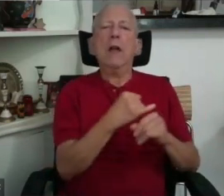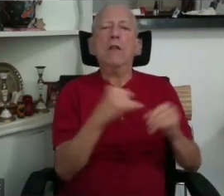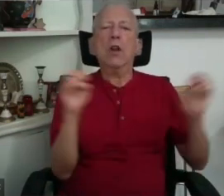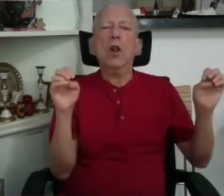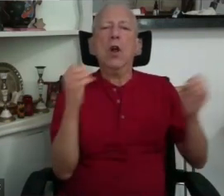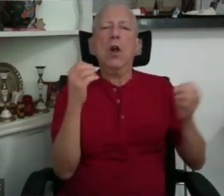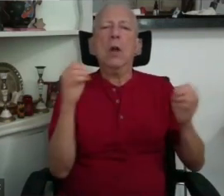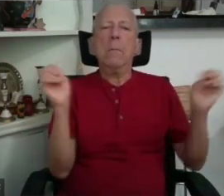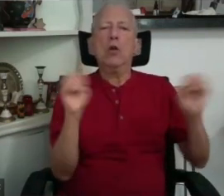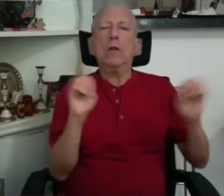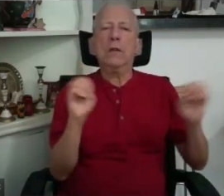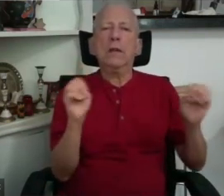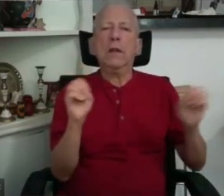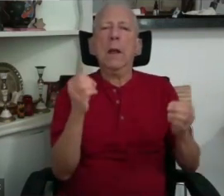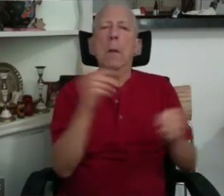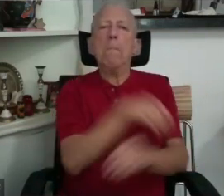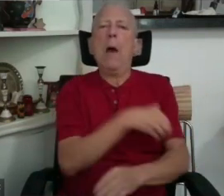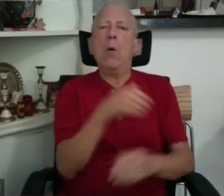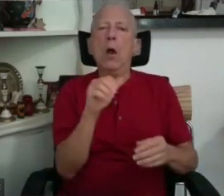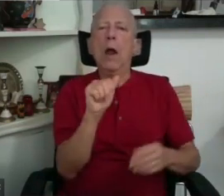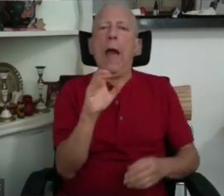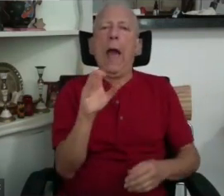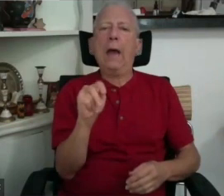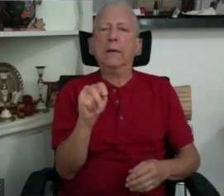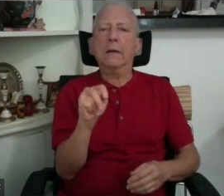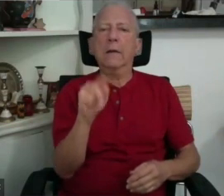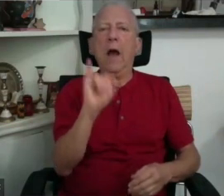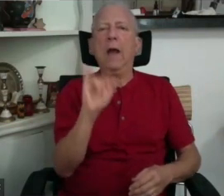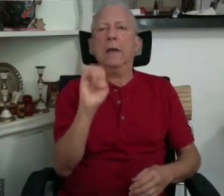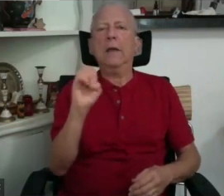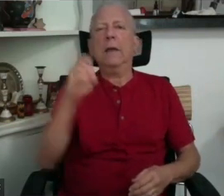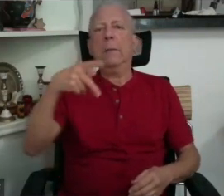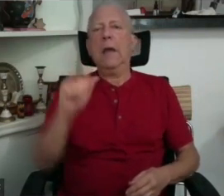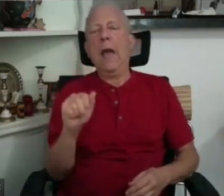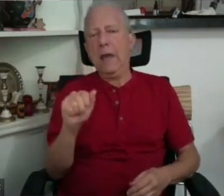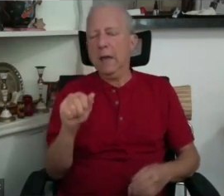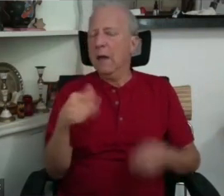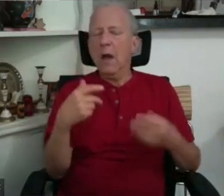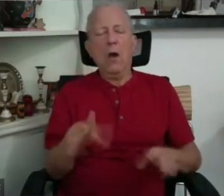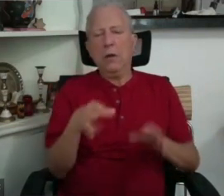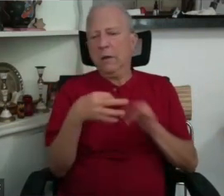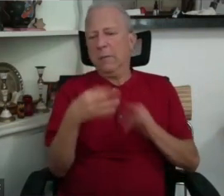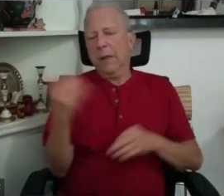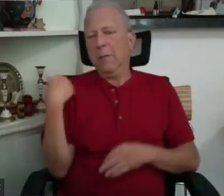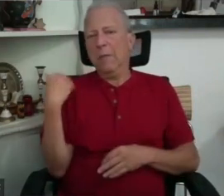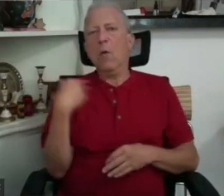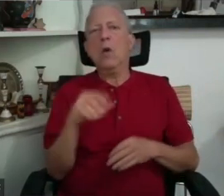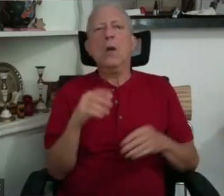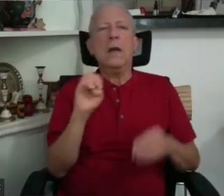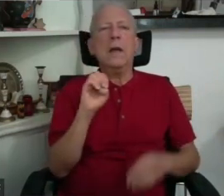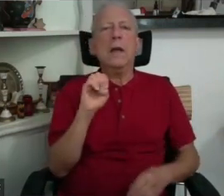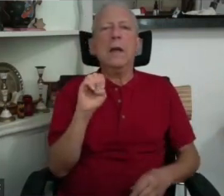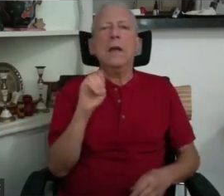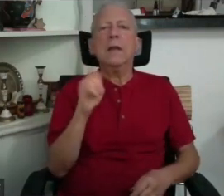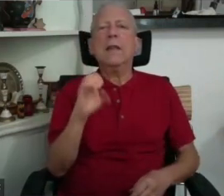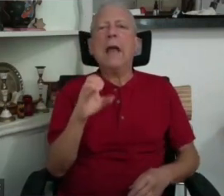Powers Act, or the IEEPA. As we discussed before, Executive Order